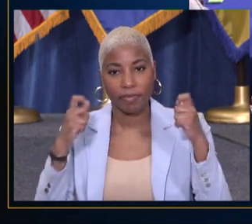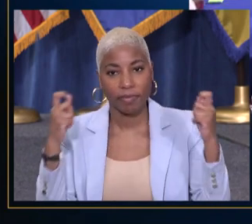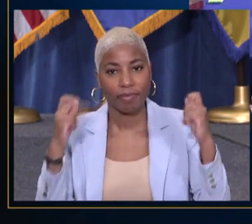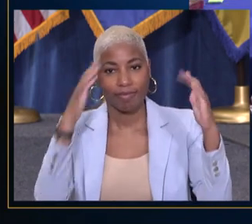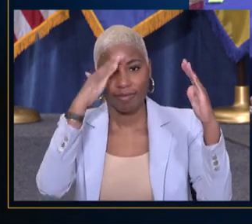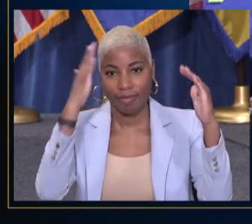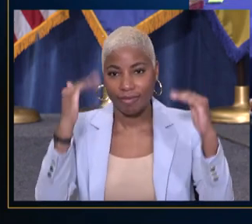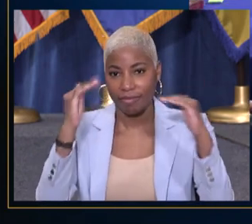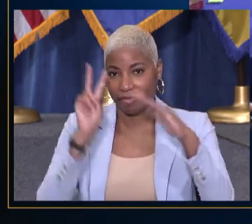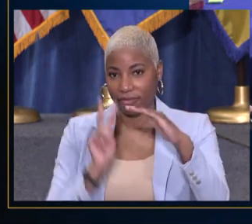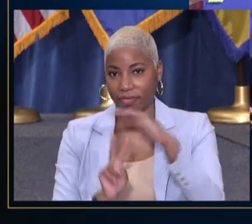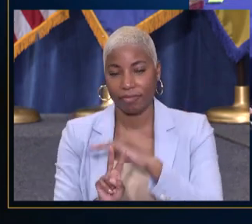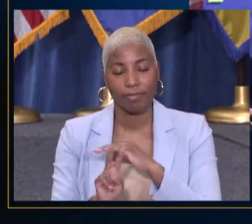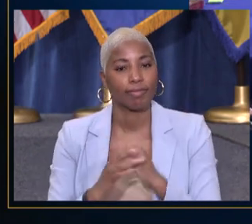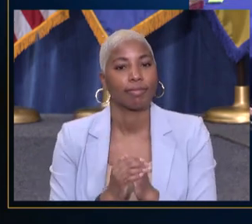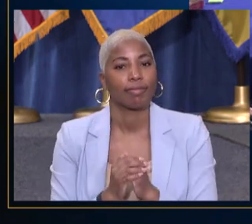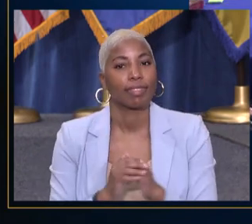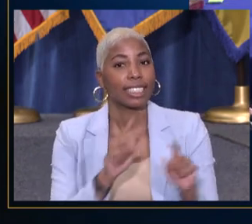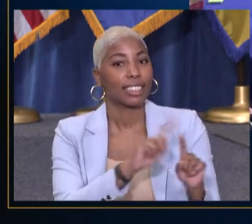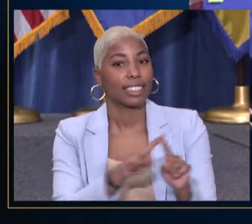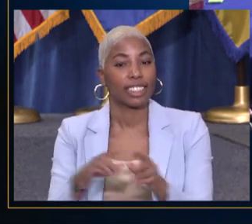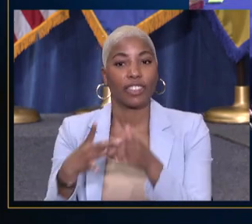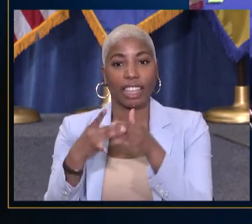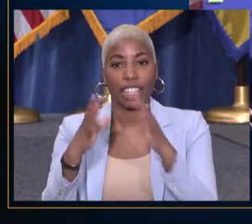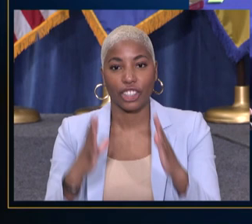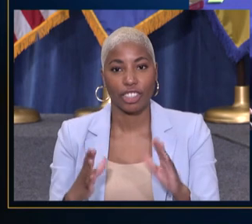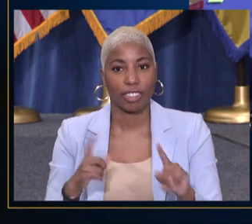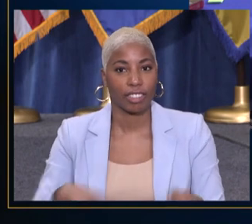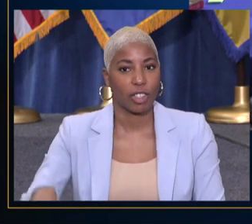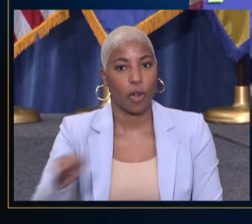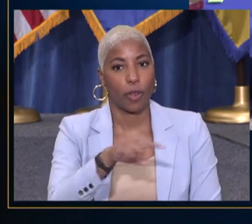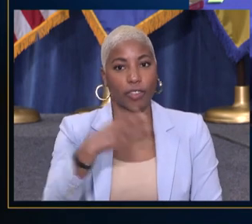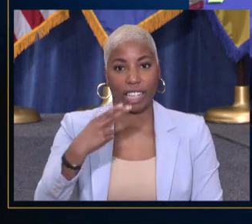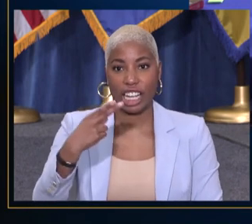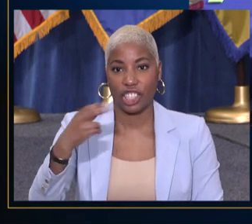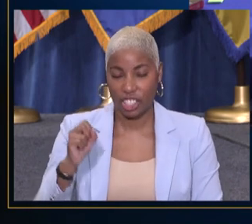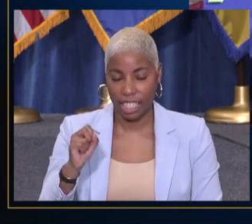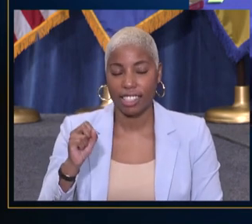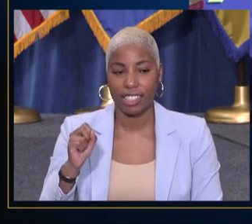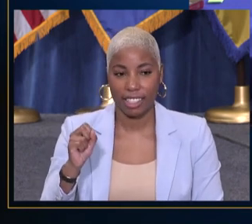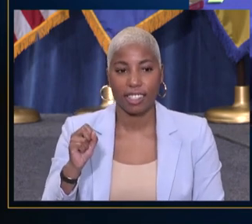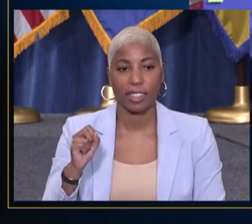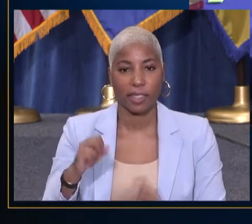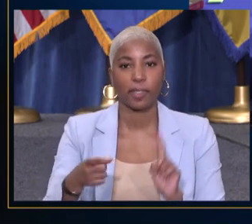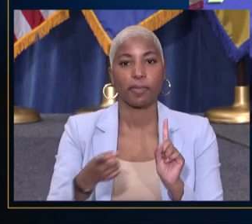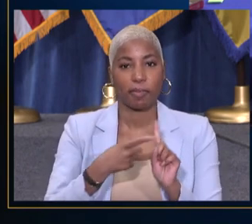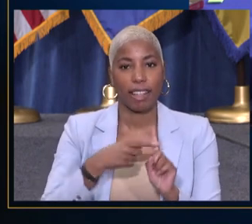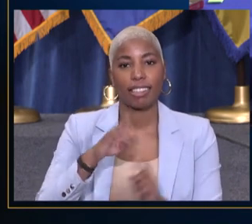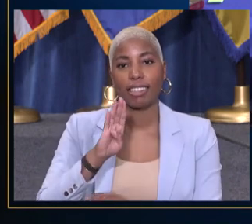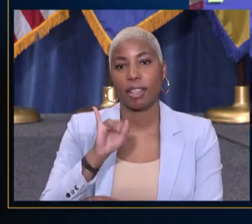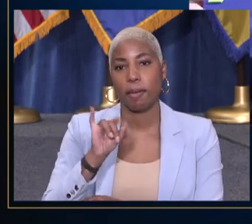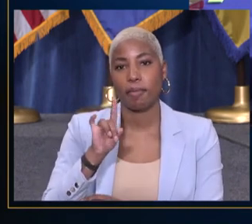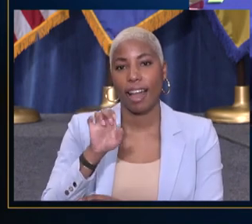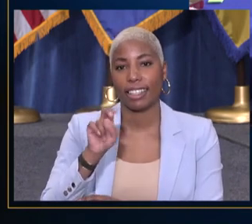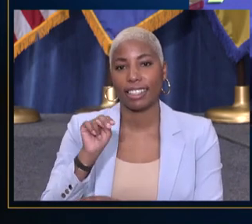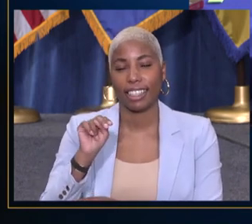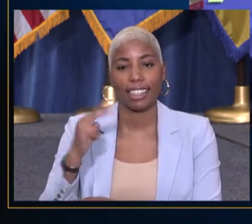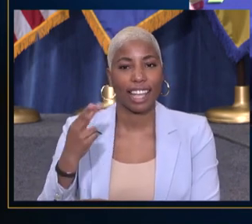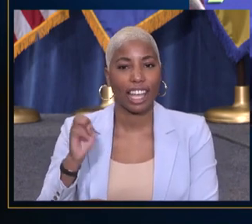hope. You'll hear from leaders across the Department of Health and Human Services and the Biden-Harris